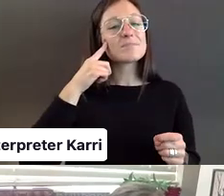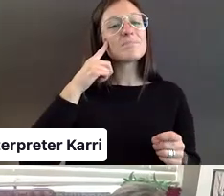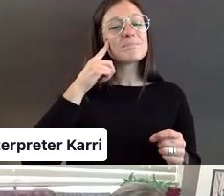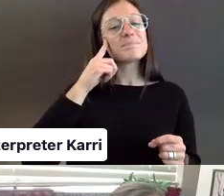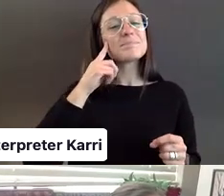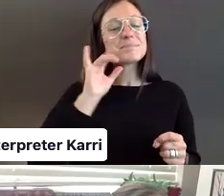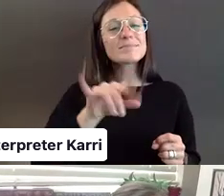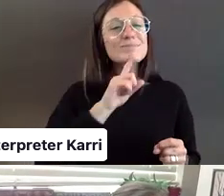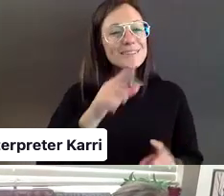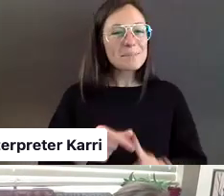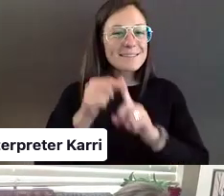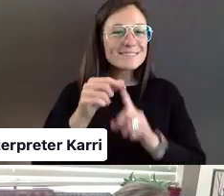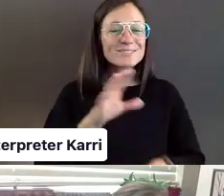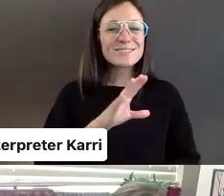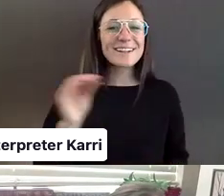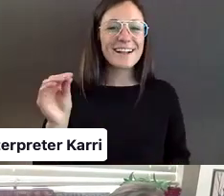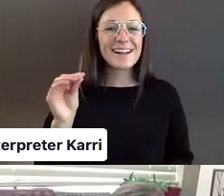that's really special and